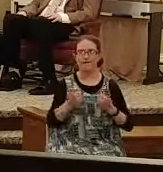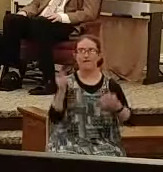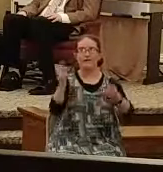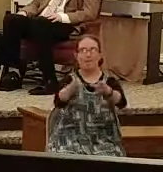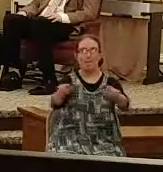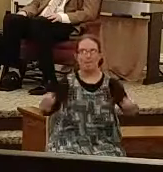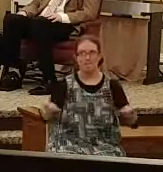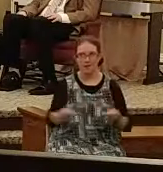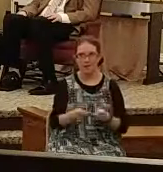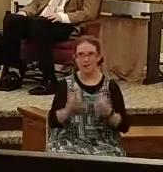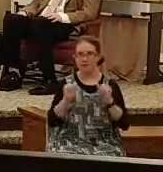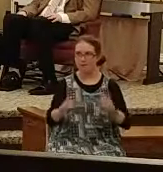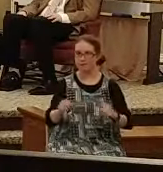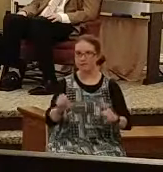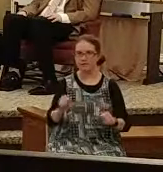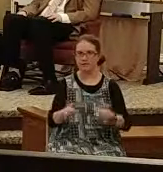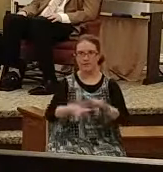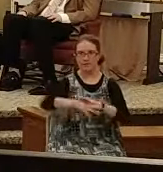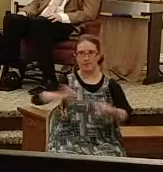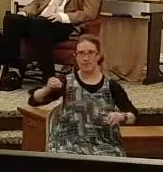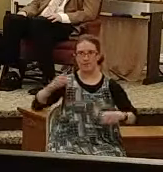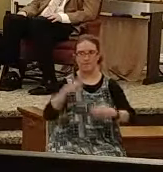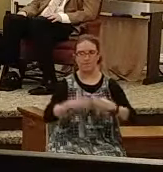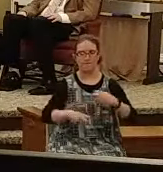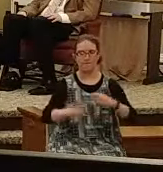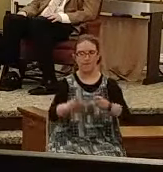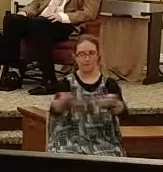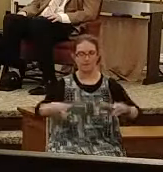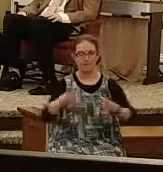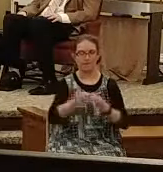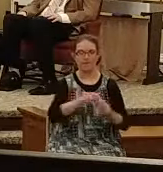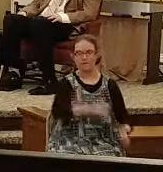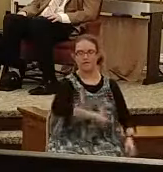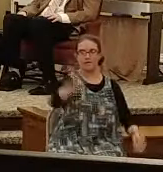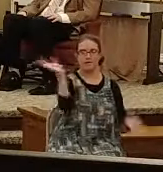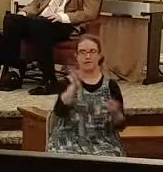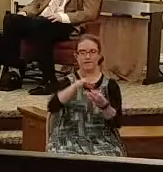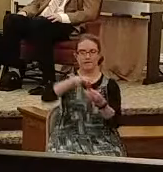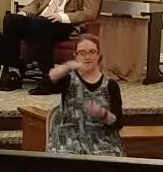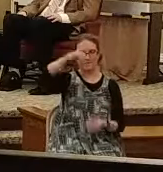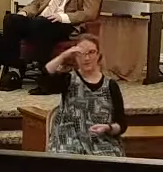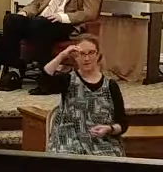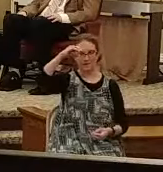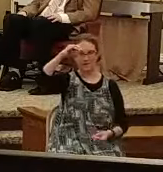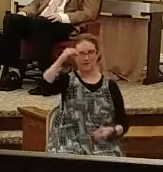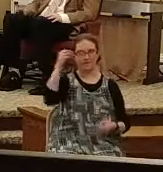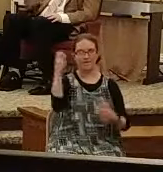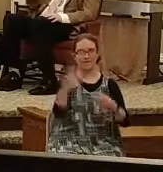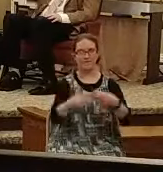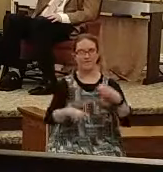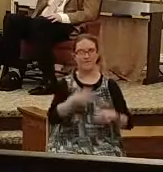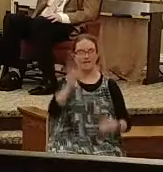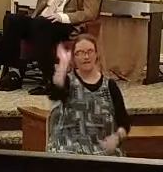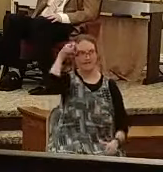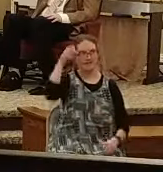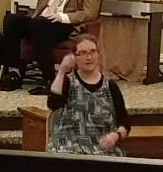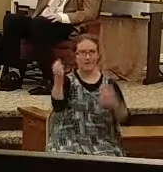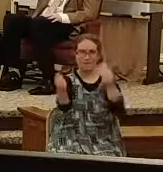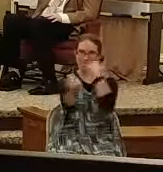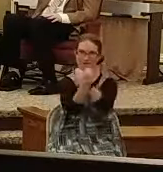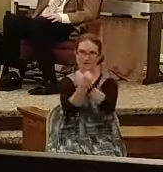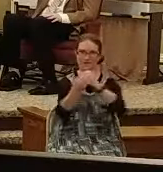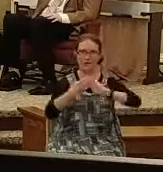place where we can just step out into the battlefield and take the sword of the Spirit and begin to fight demons that are binding